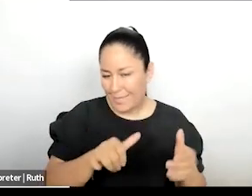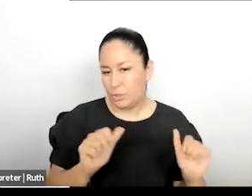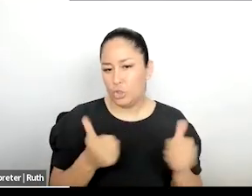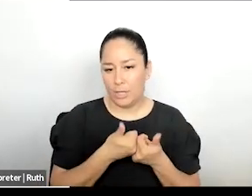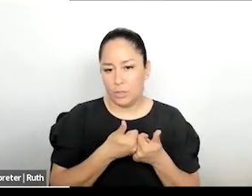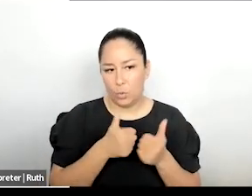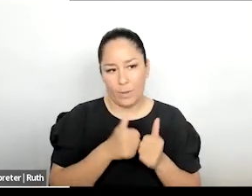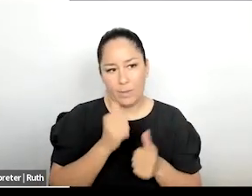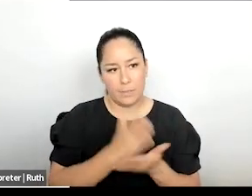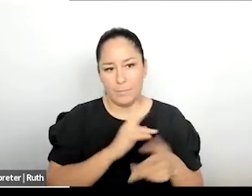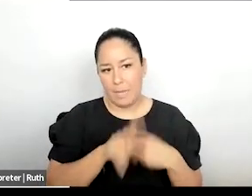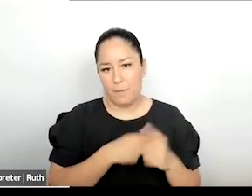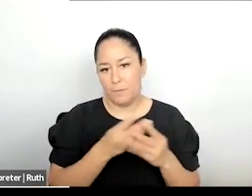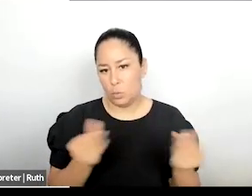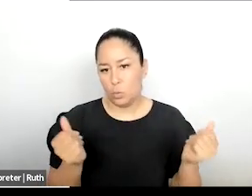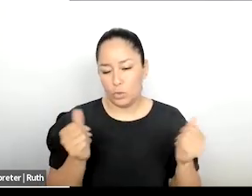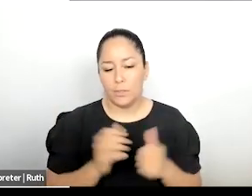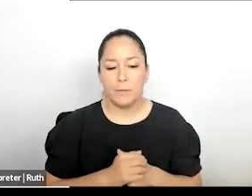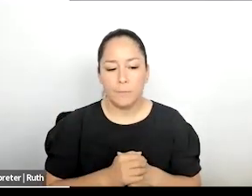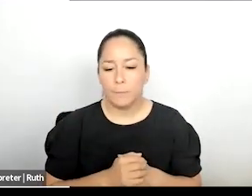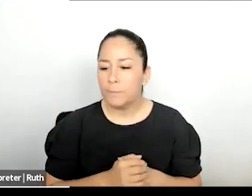challenge with some types of solutions.